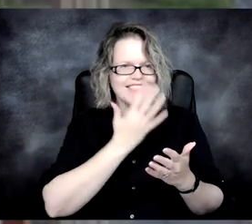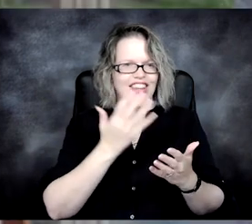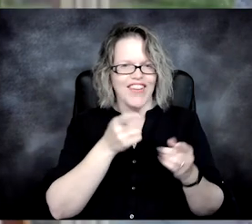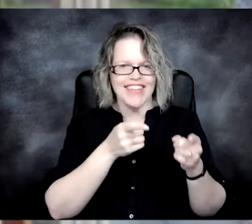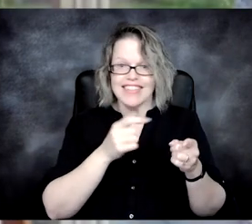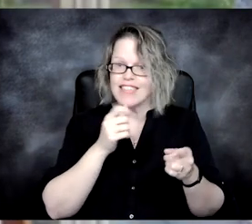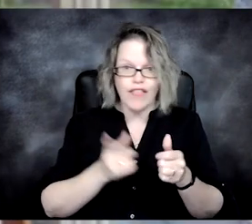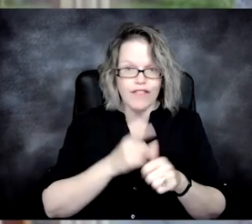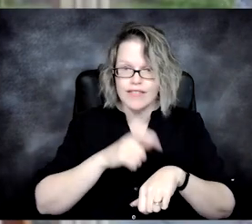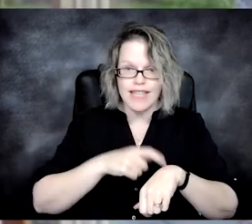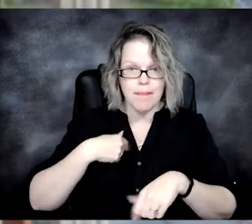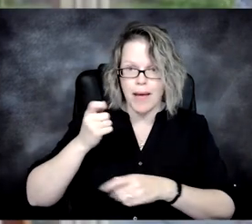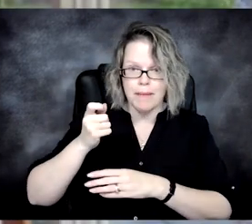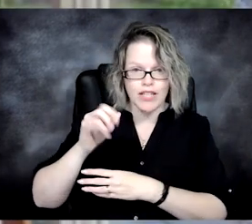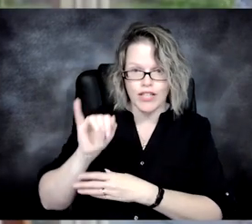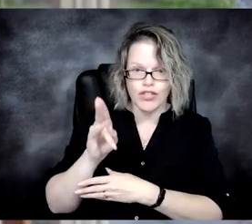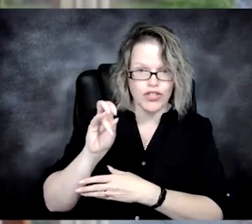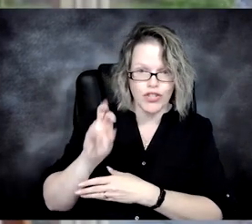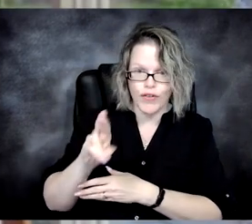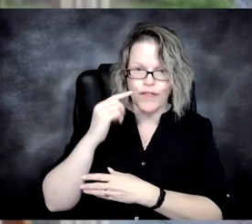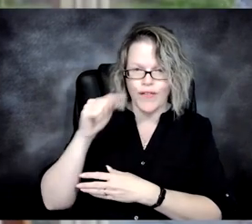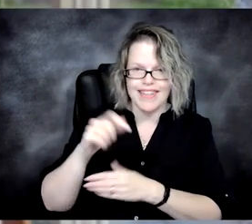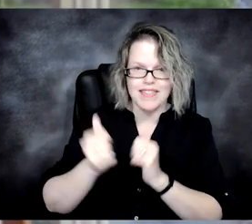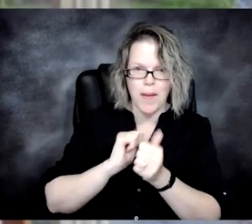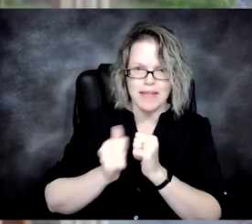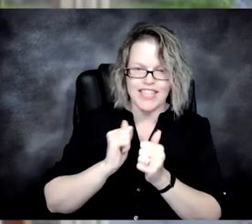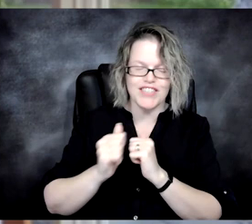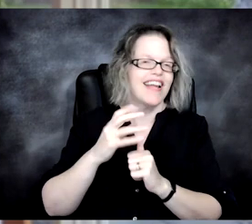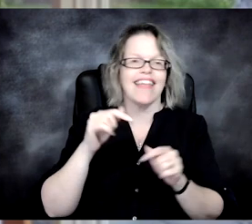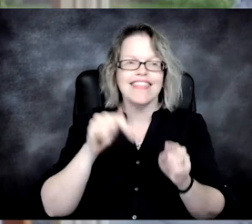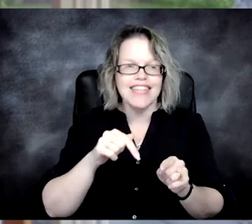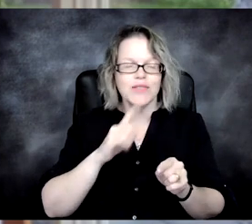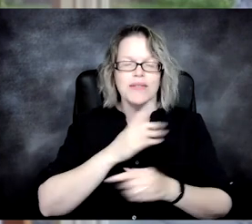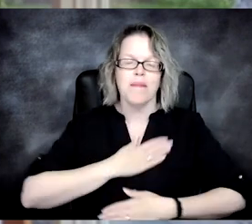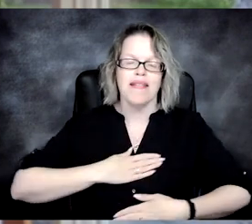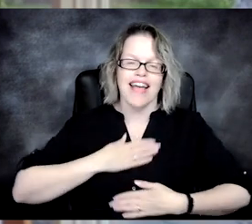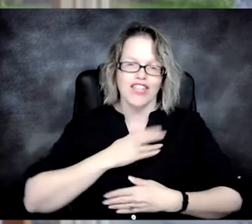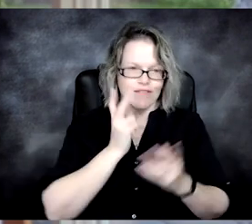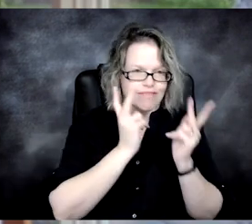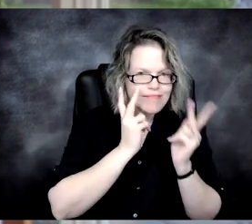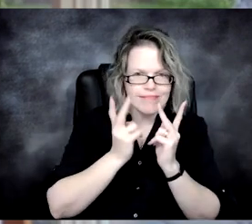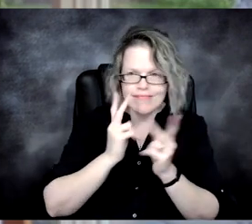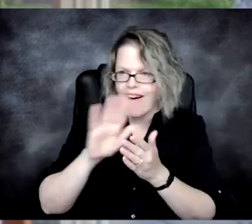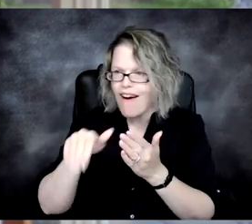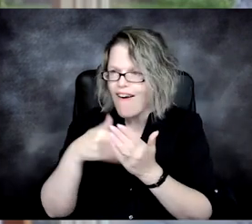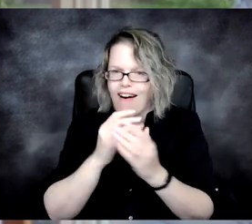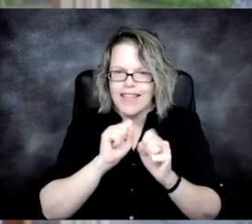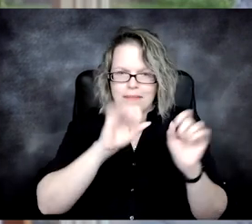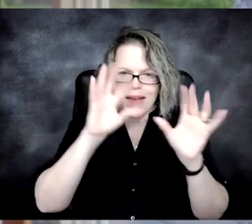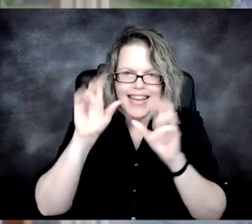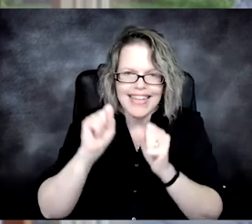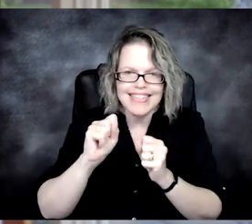isn't the first time I've been a juror for this competition, and it is and was a pleasure to view all the amazing artworks that